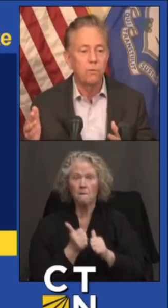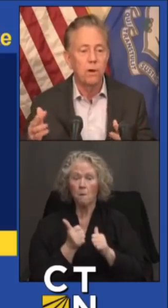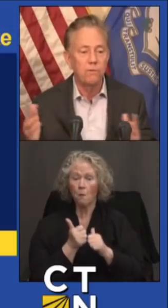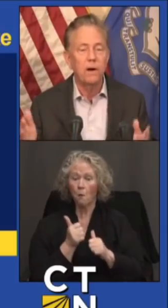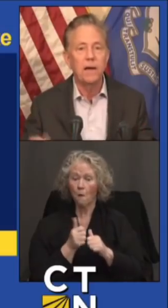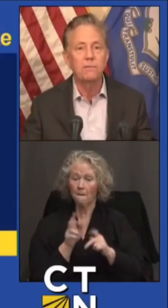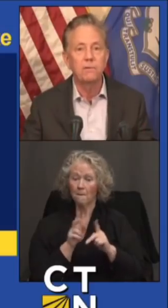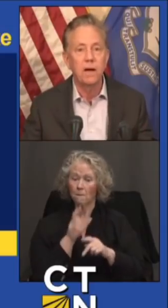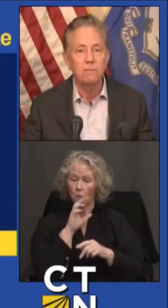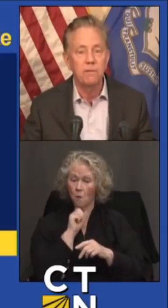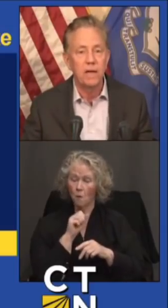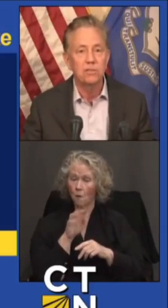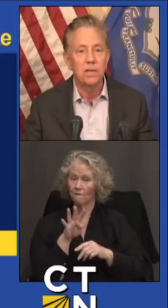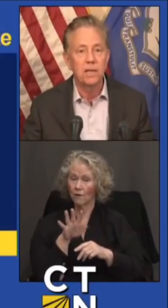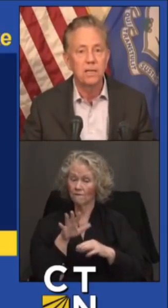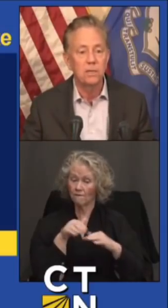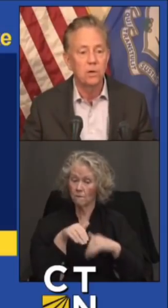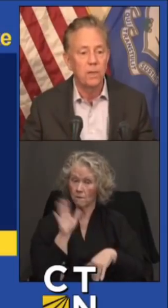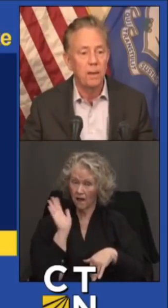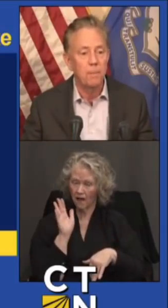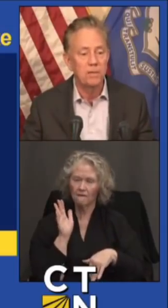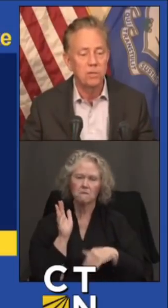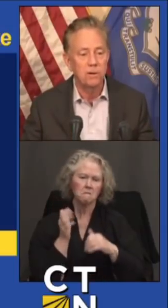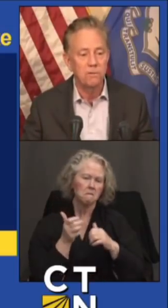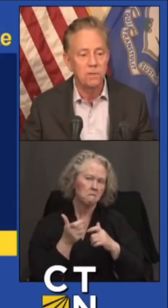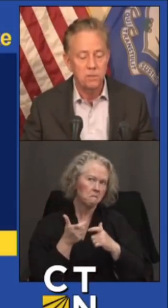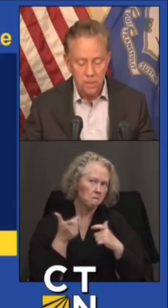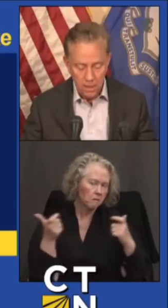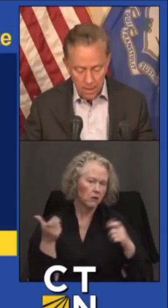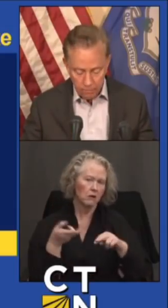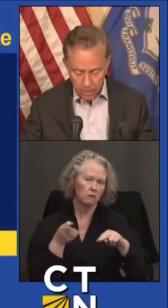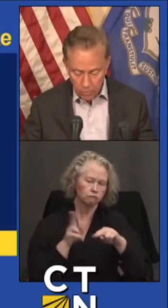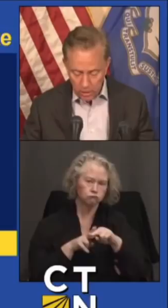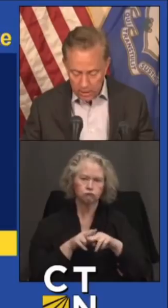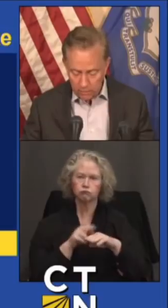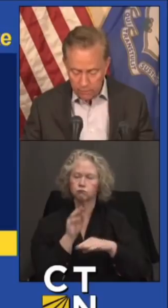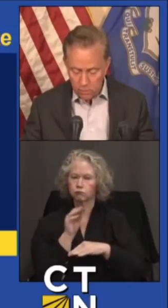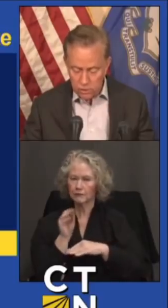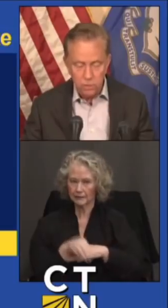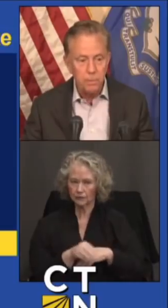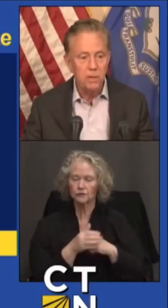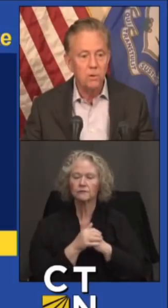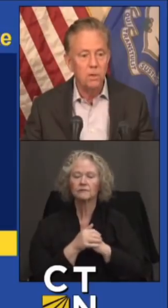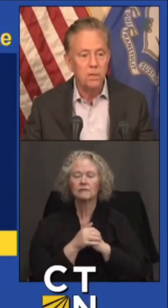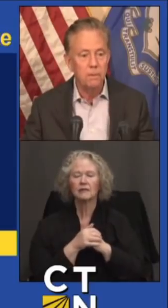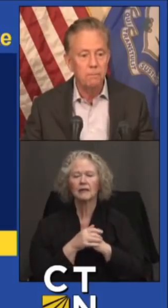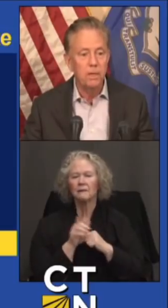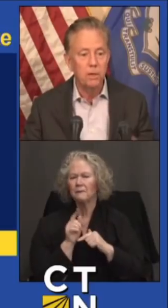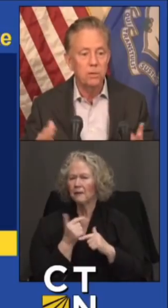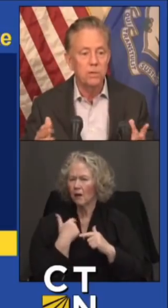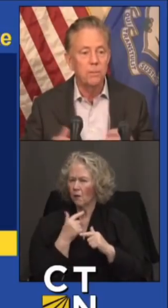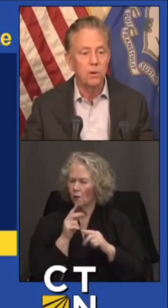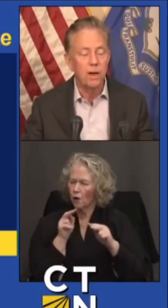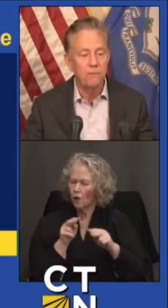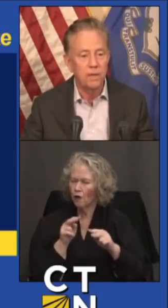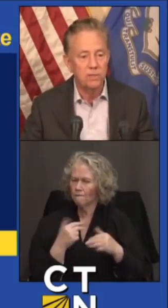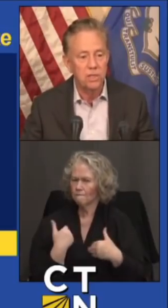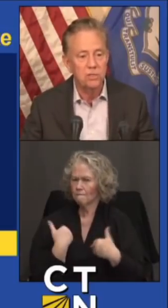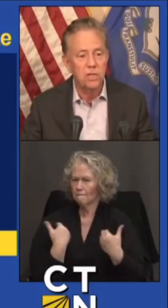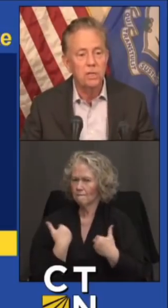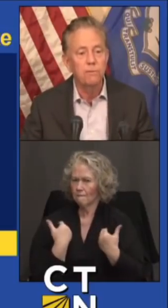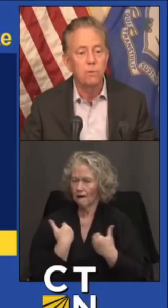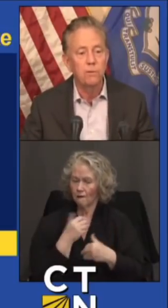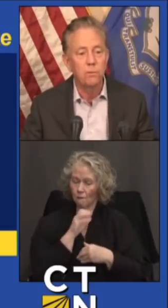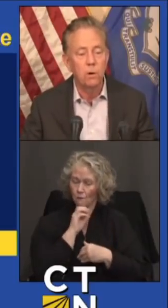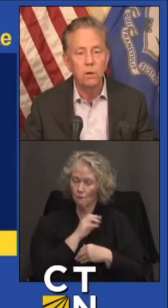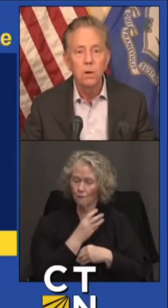over 45 have gotten vaccinated. That makes a difference. I would like to focus a bit on the younger demographic,